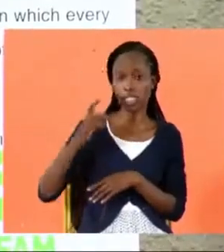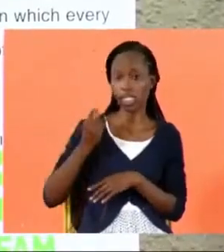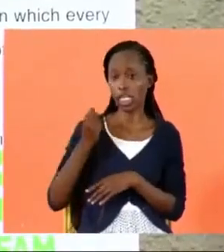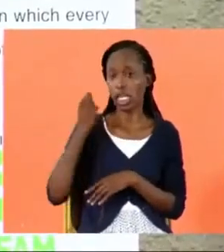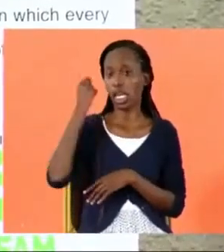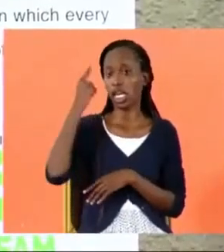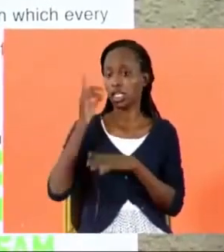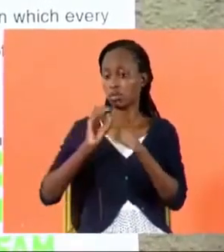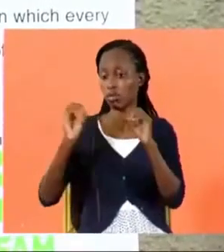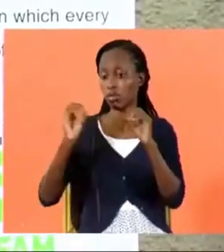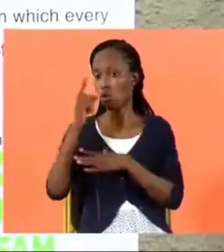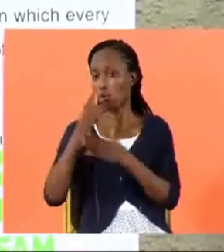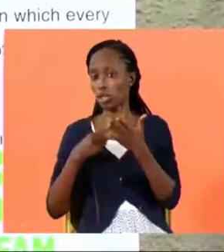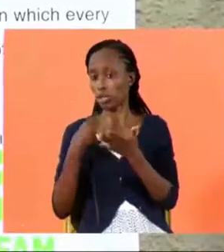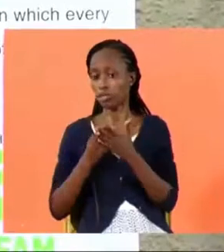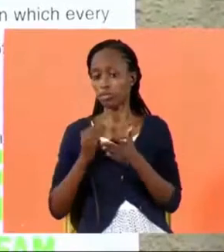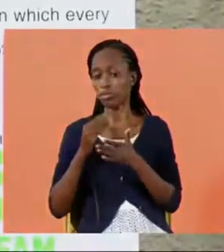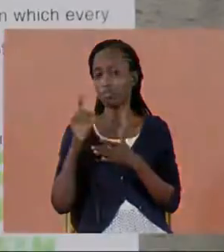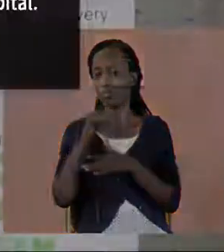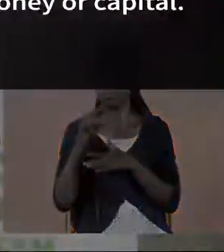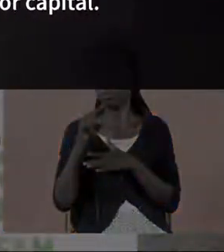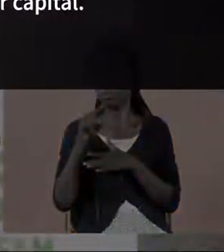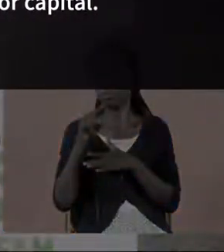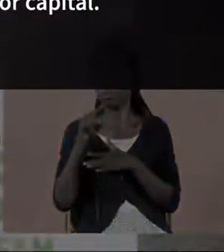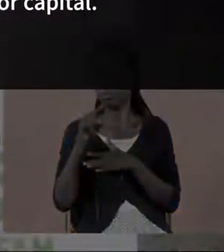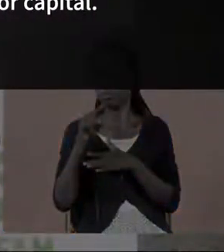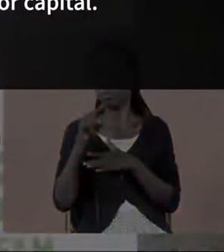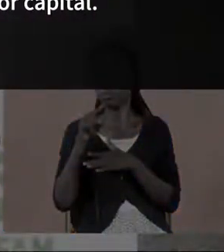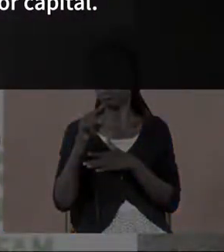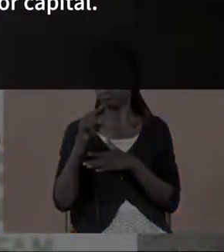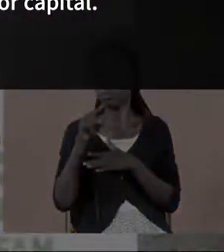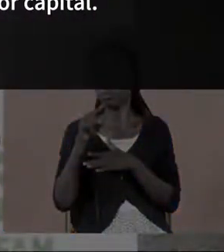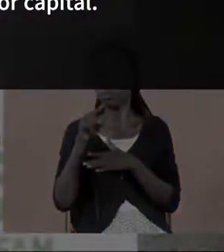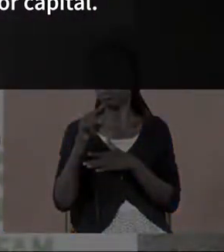what illicit financial flows are? And that's a legitimate question.